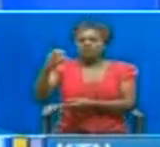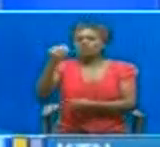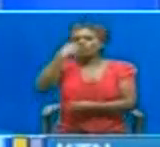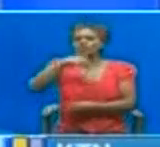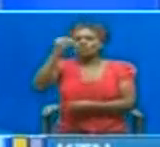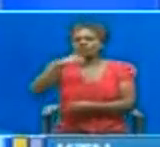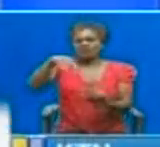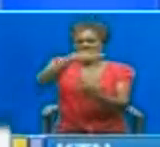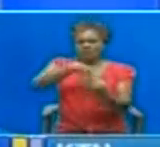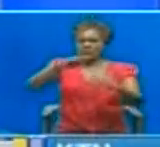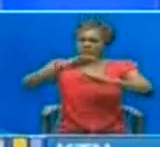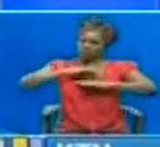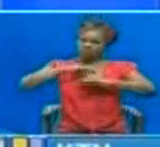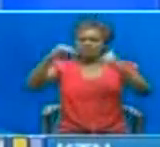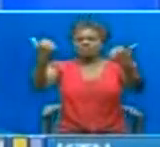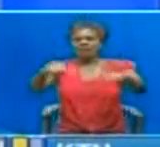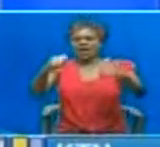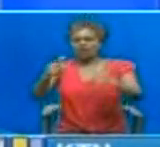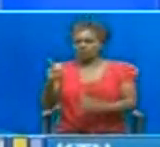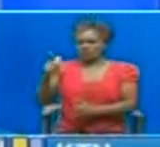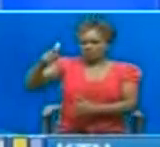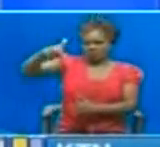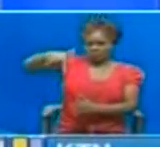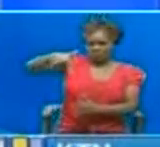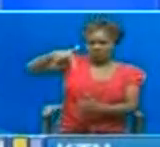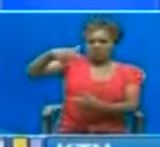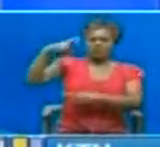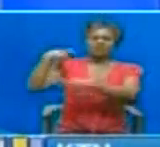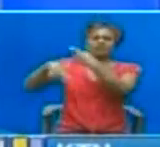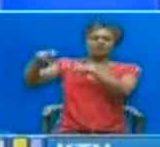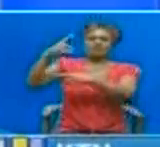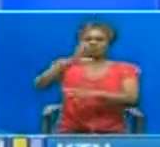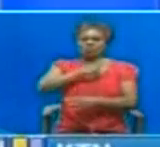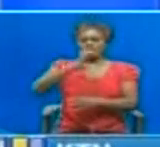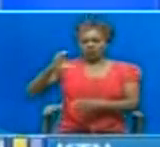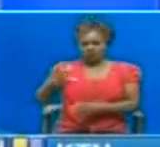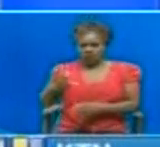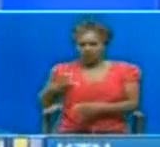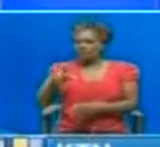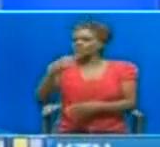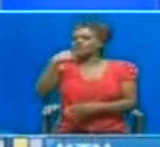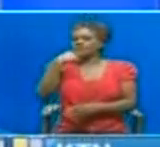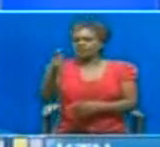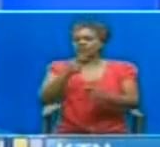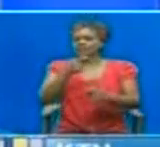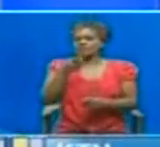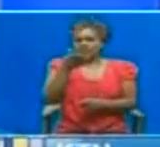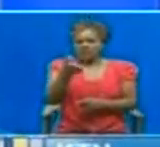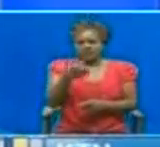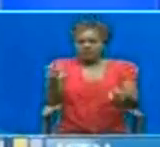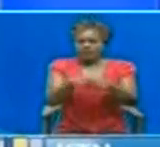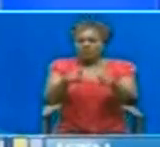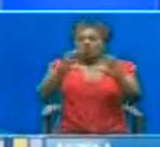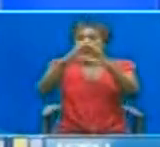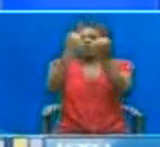not satisfied with yesterday's fuel prices review by the Energy Review Commission. The consumer governing body says that following